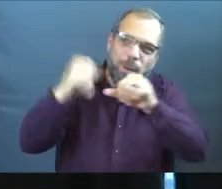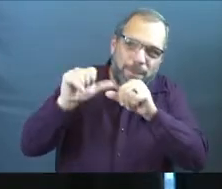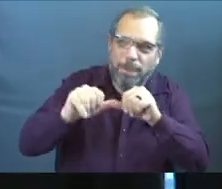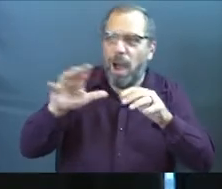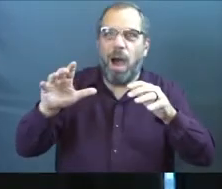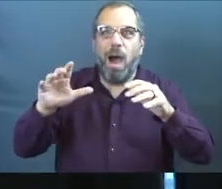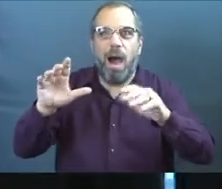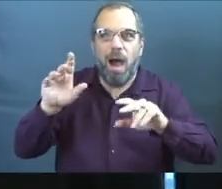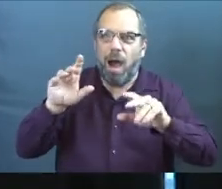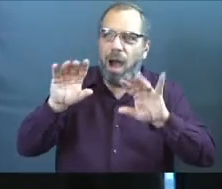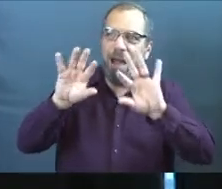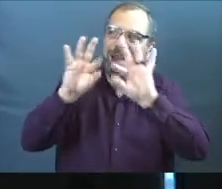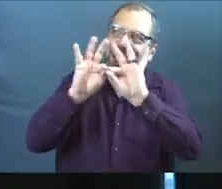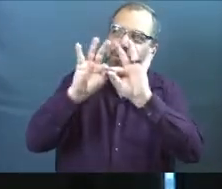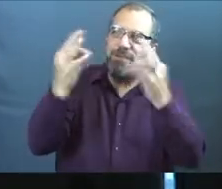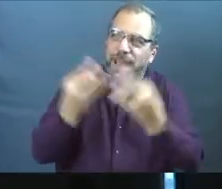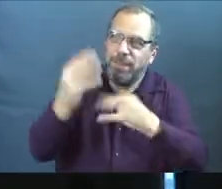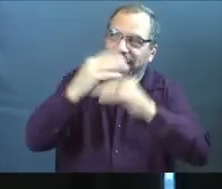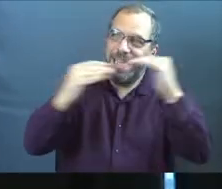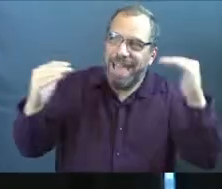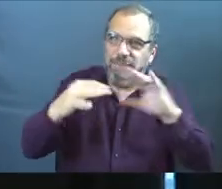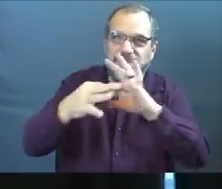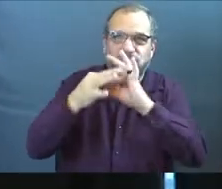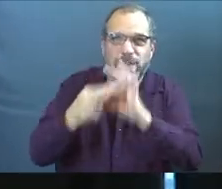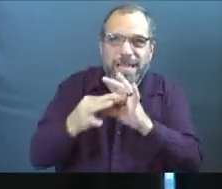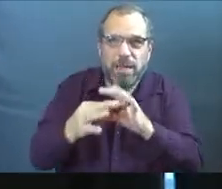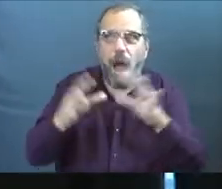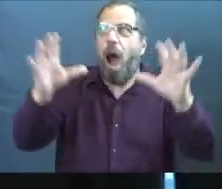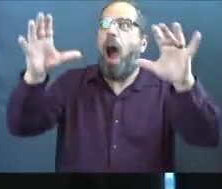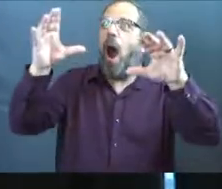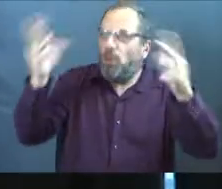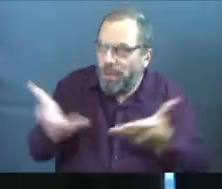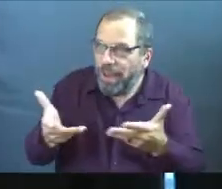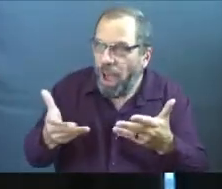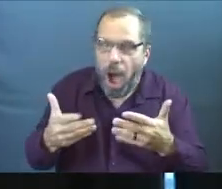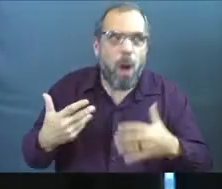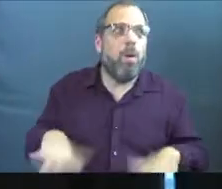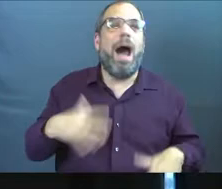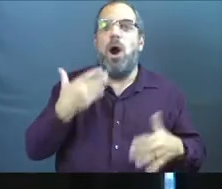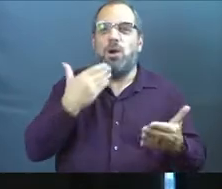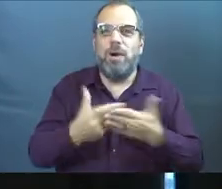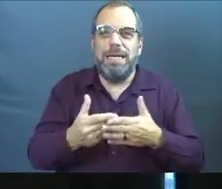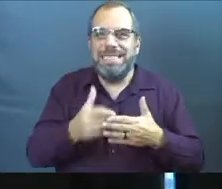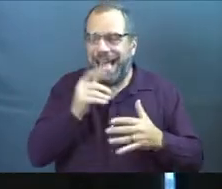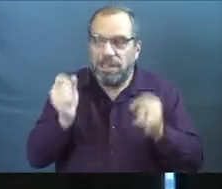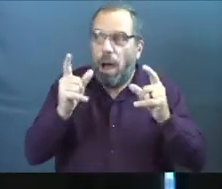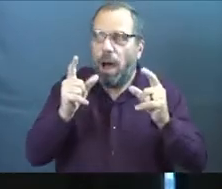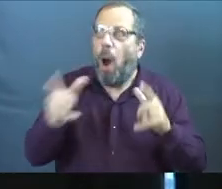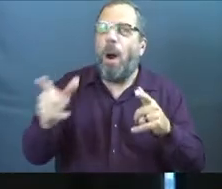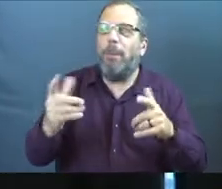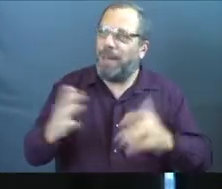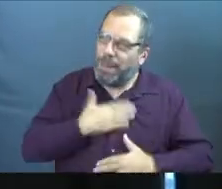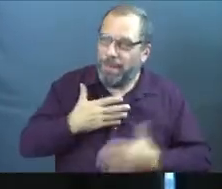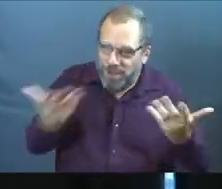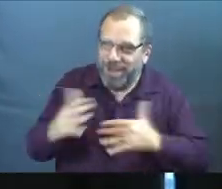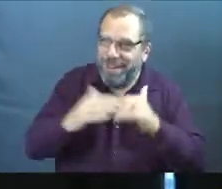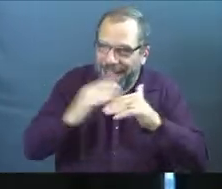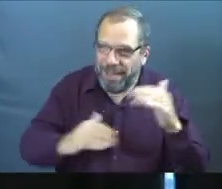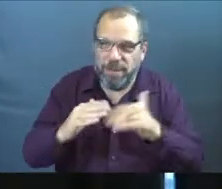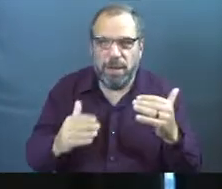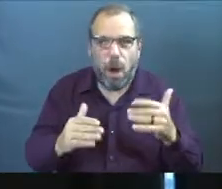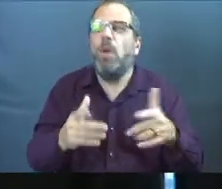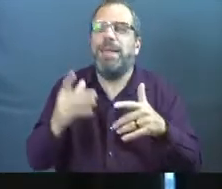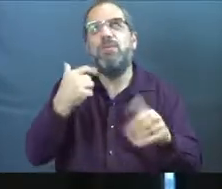remember our people in heaven, these relationships we had here on earth, and we're going to go, oh, you're here. Let's go. Maybe not super surprised, but I'm glad you're here. You know what I